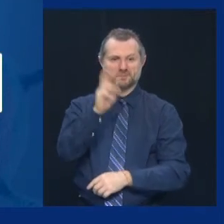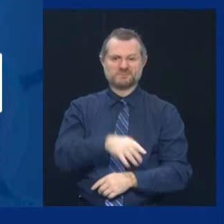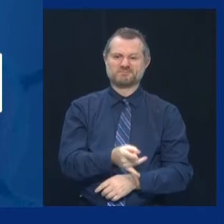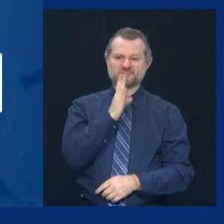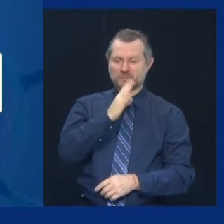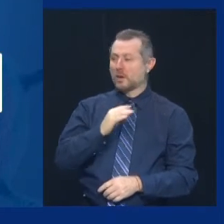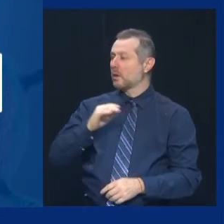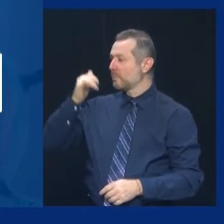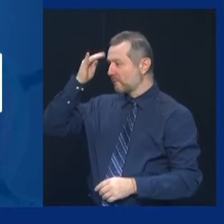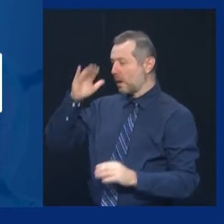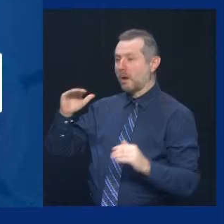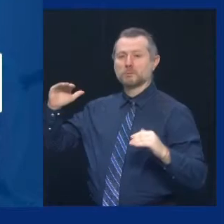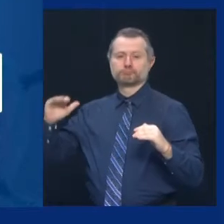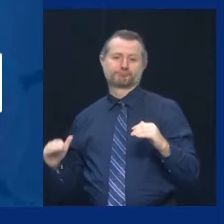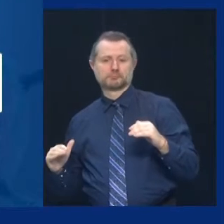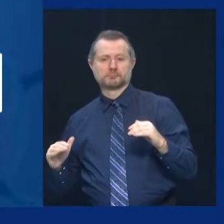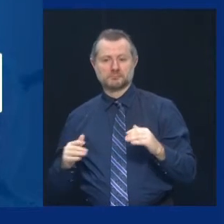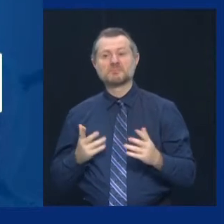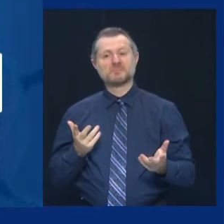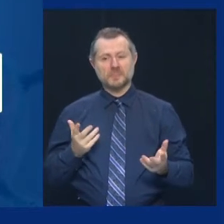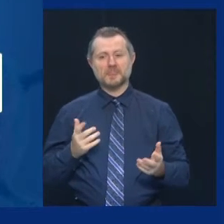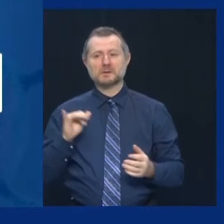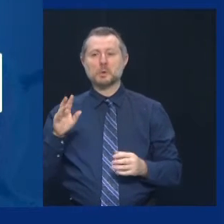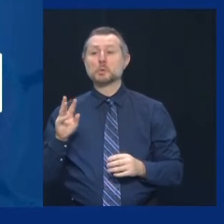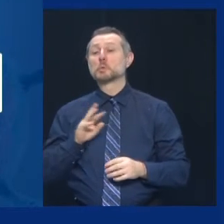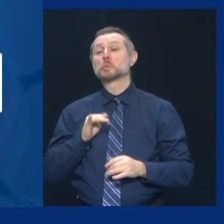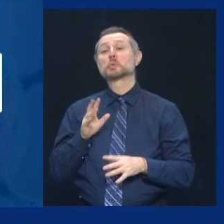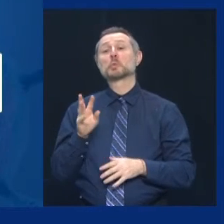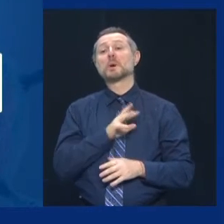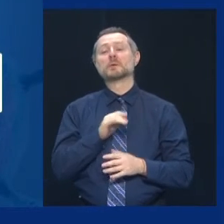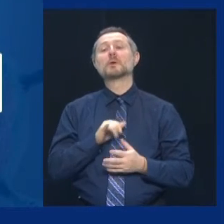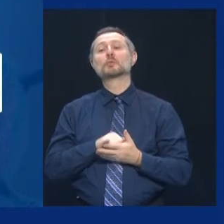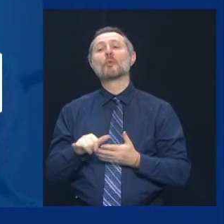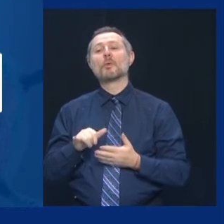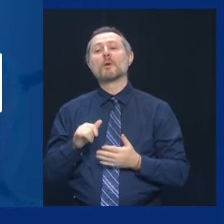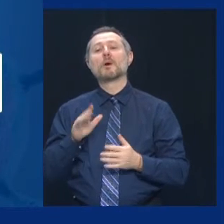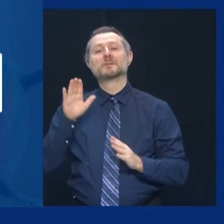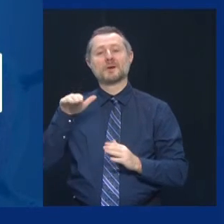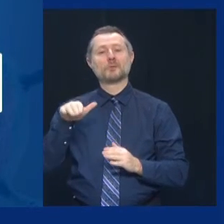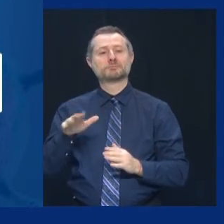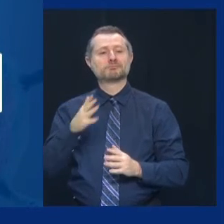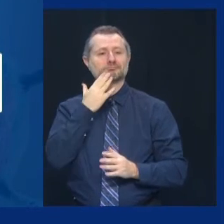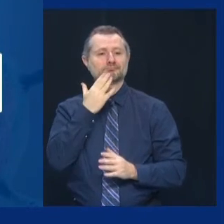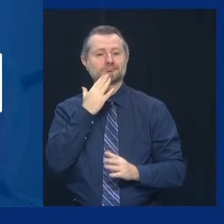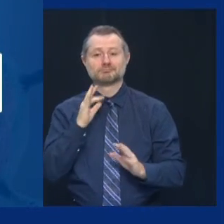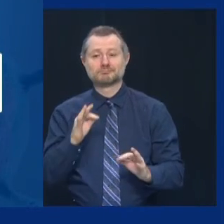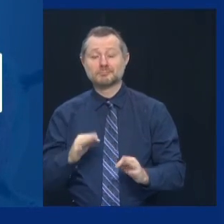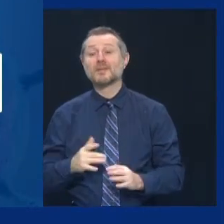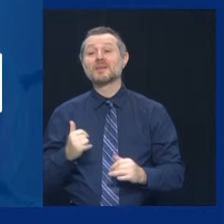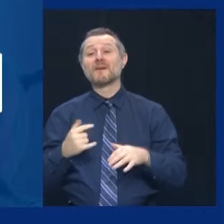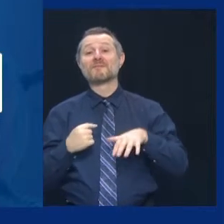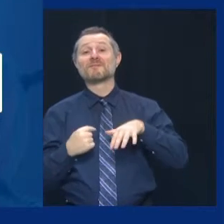has flattened for the time being, and that's good news. Finger Lakes is a problem